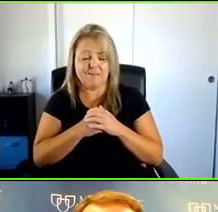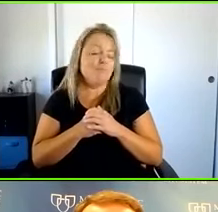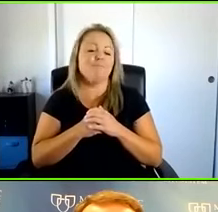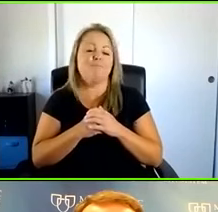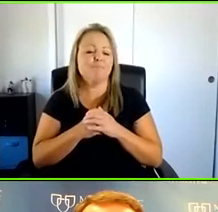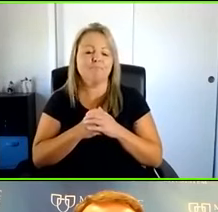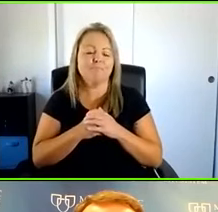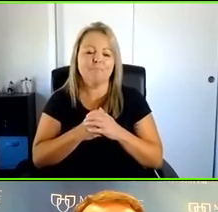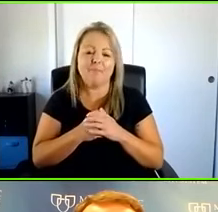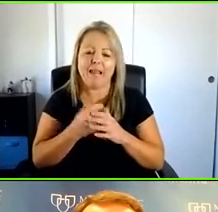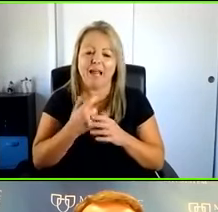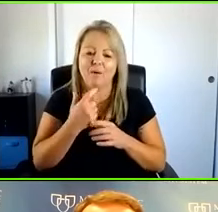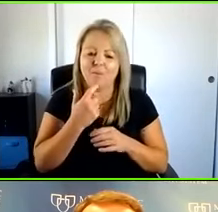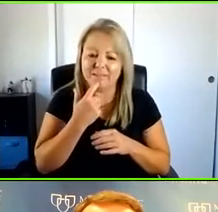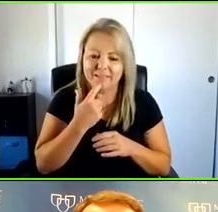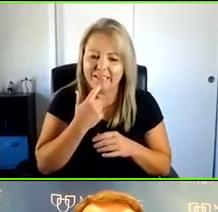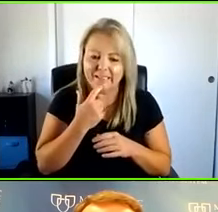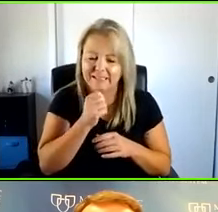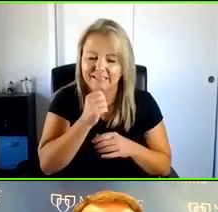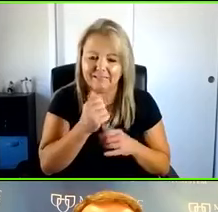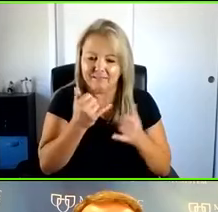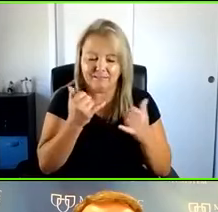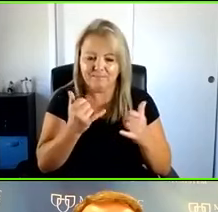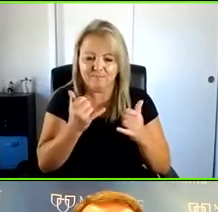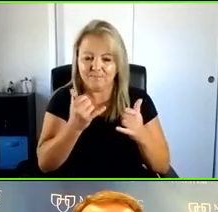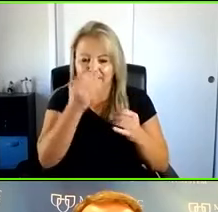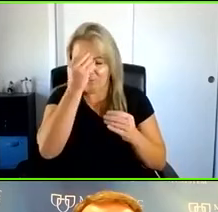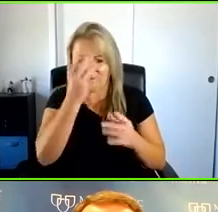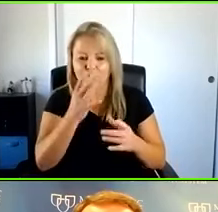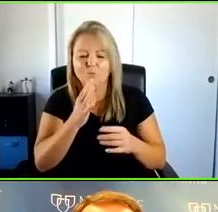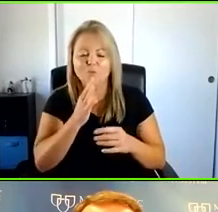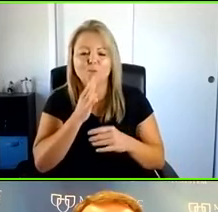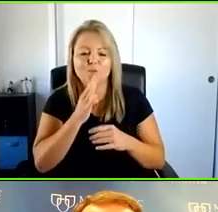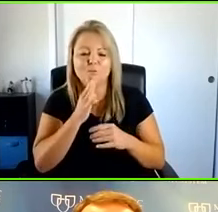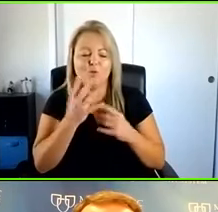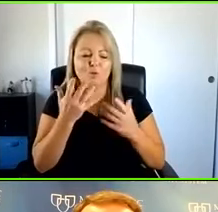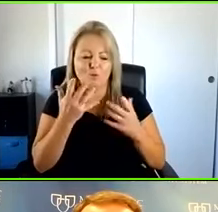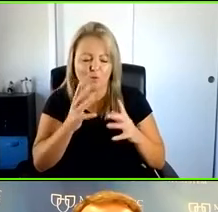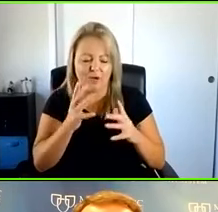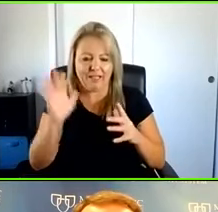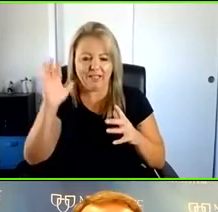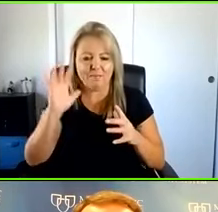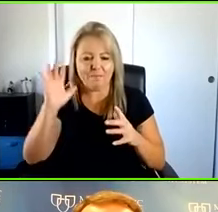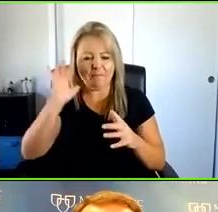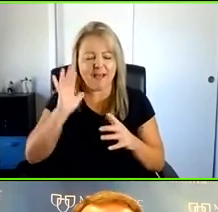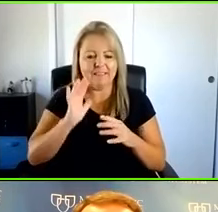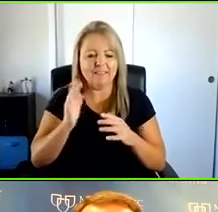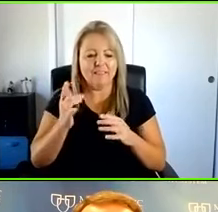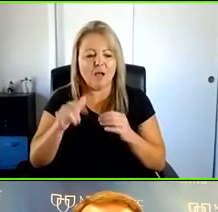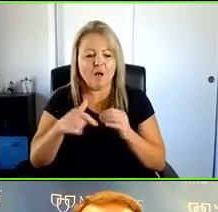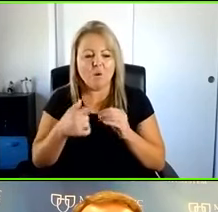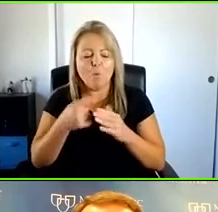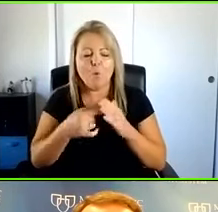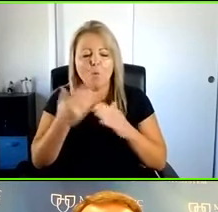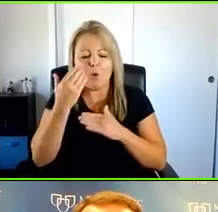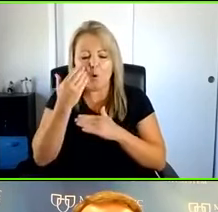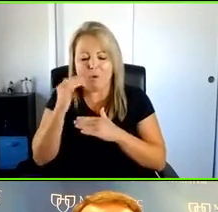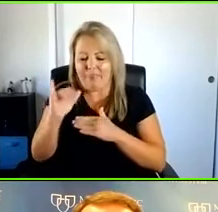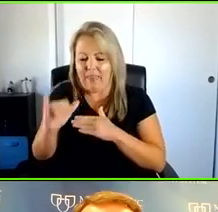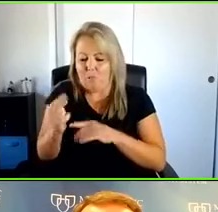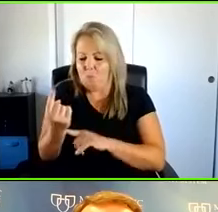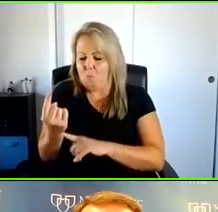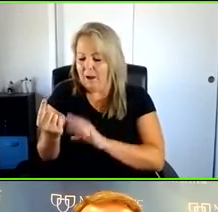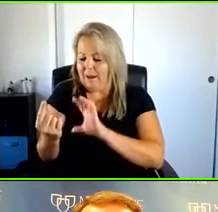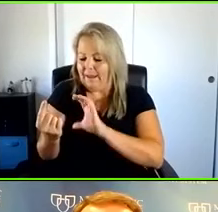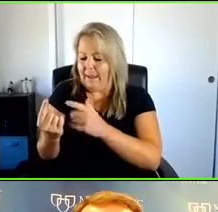No, I would say there is not an update on that. I think we have spoken already in the past about what we know about that case and what we